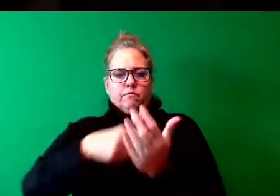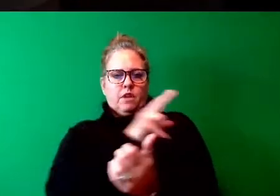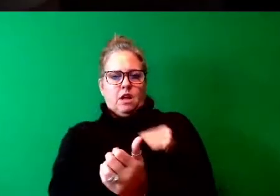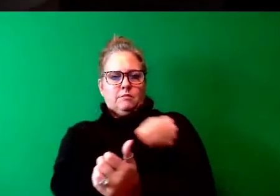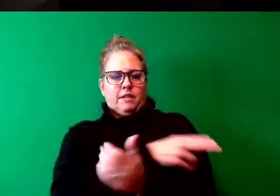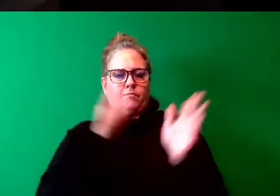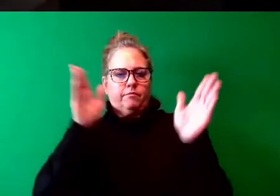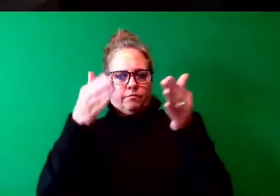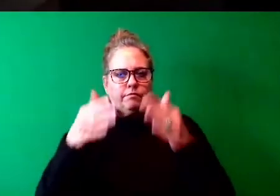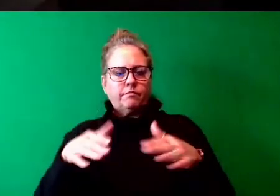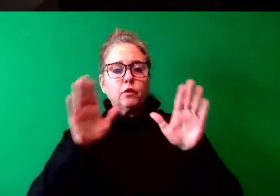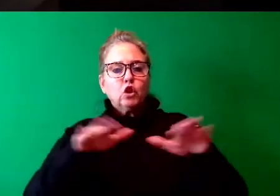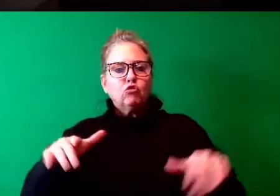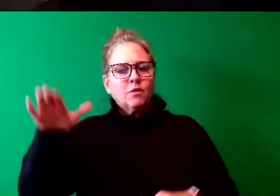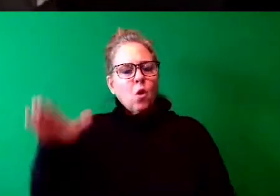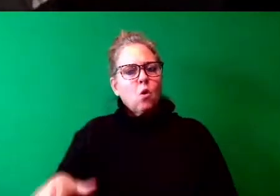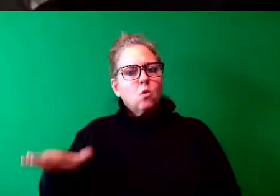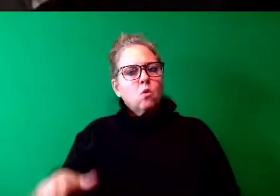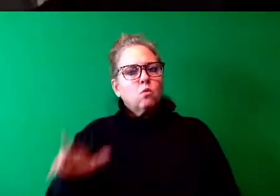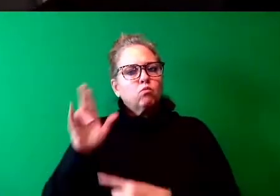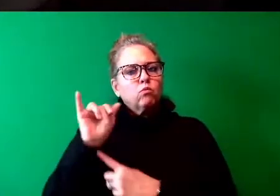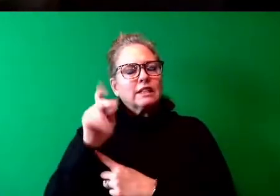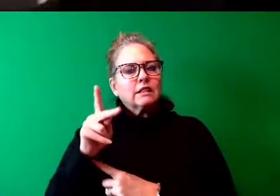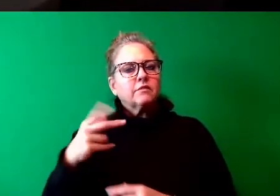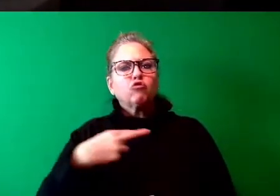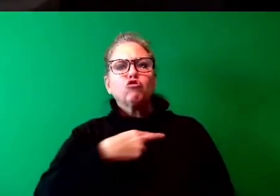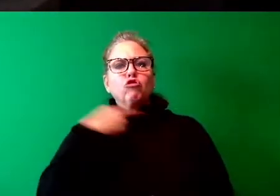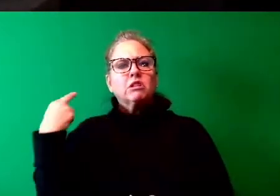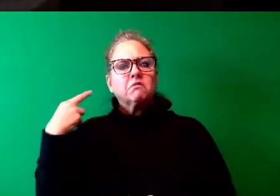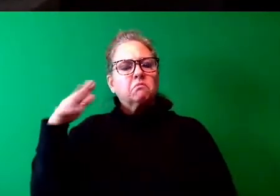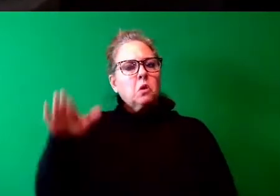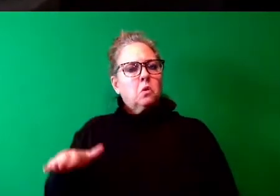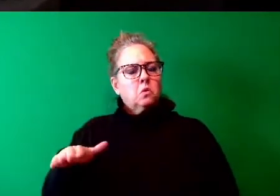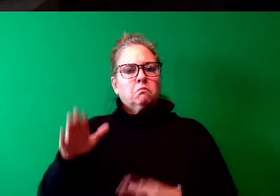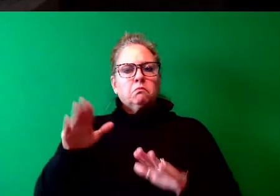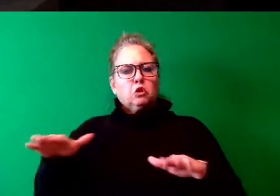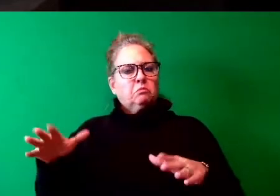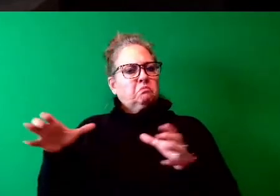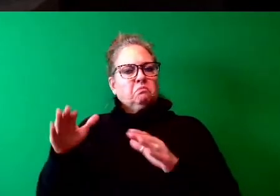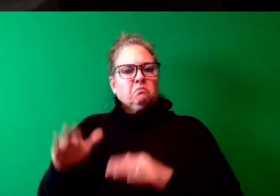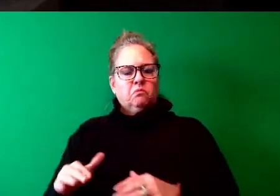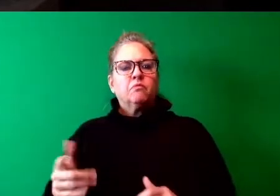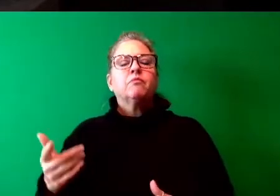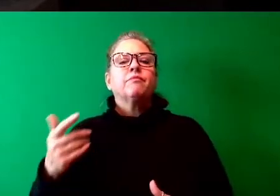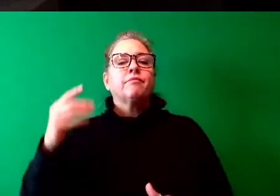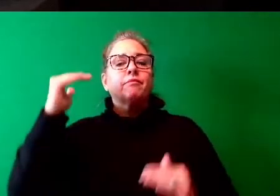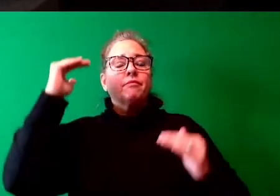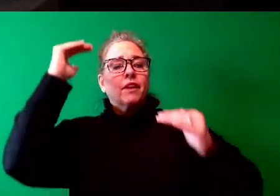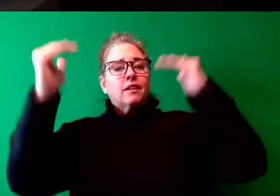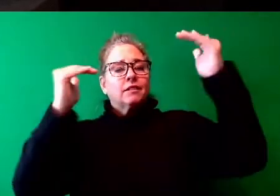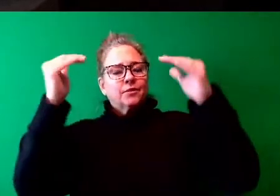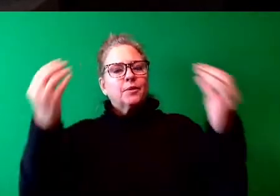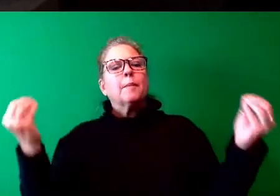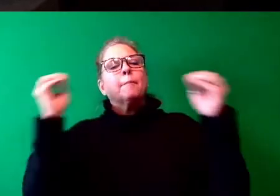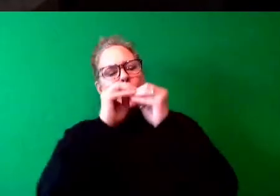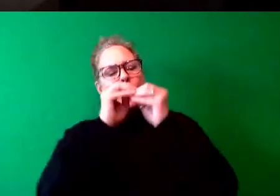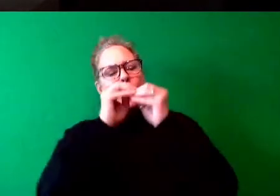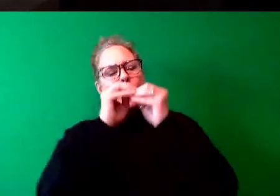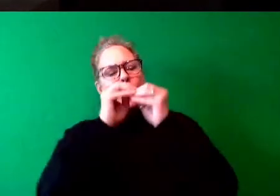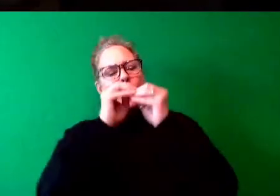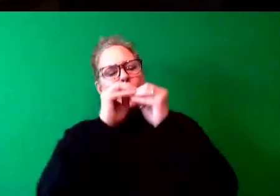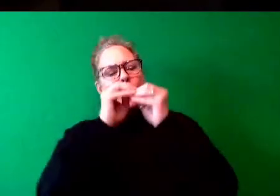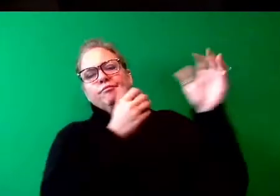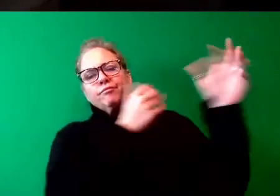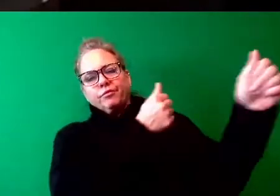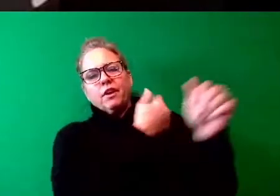that our kiddos are at lower risk of hospitalizations, thankfully. The graph is showing that the adult population continues to have majority of the